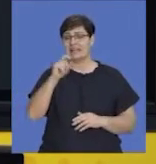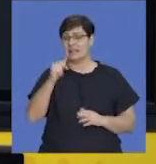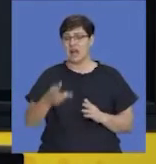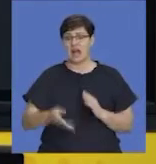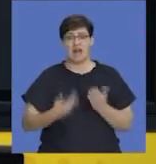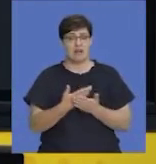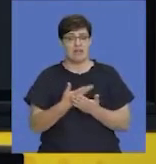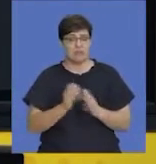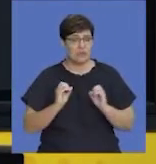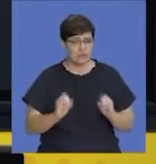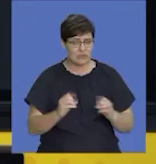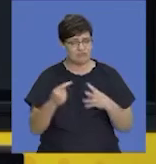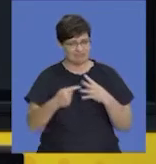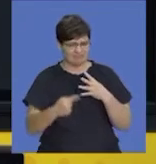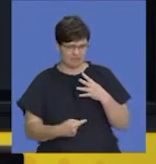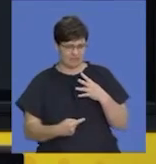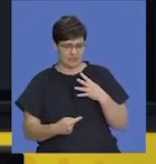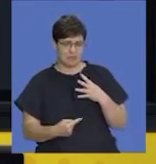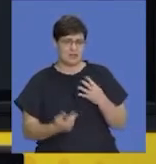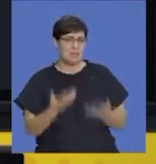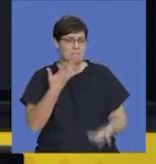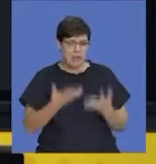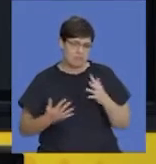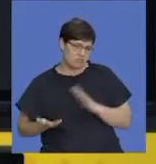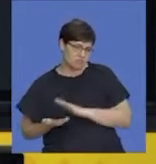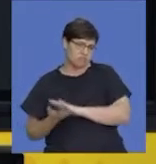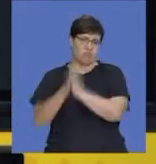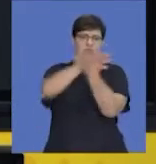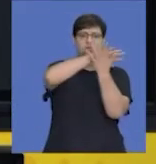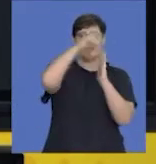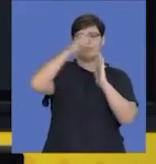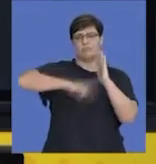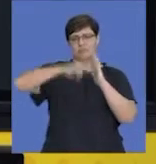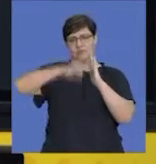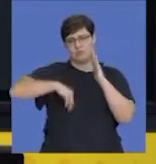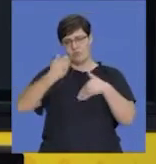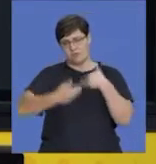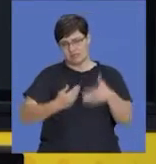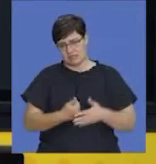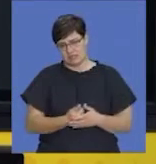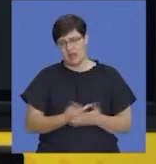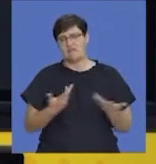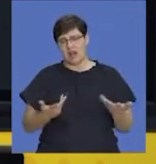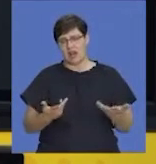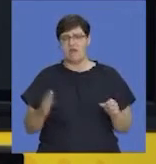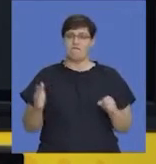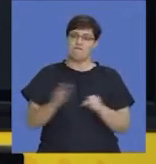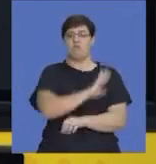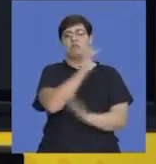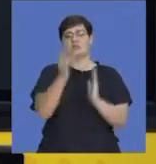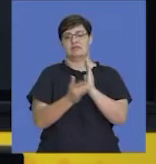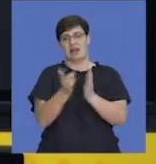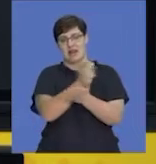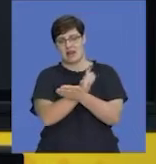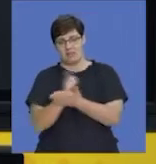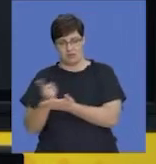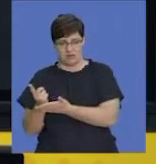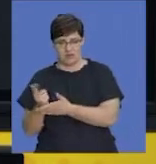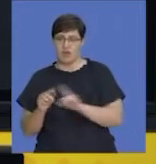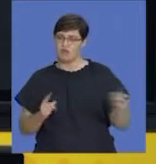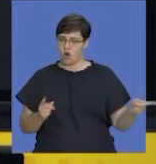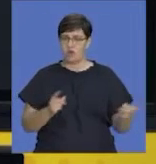that type of thing that may interrupt our reading processes when we talk about having a full digital library as opposed to having